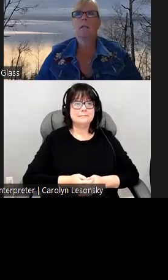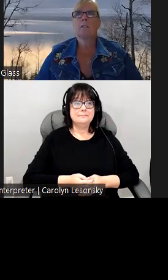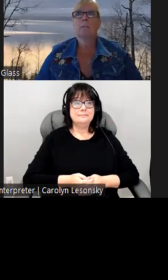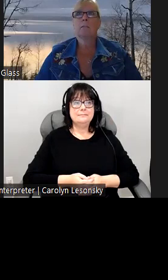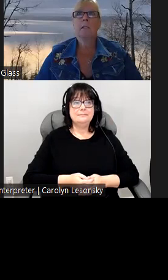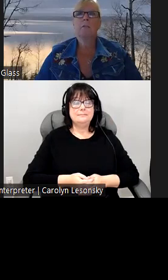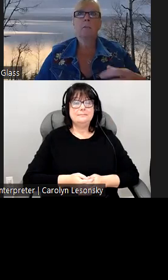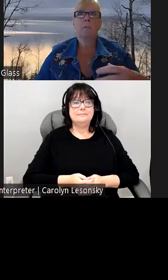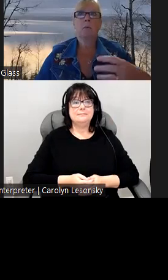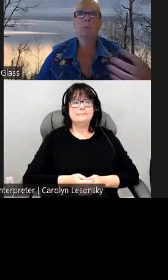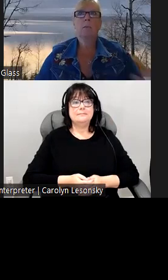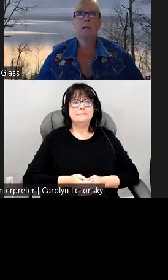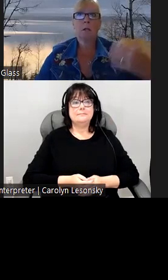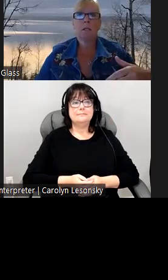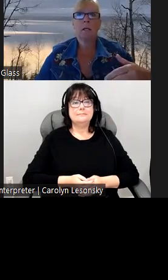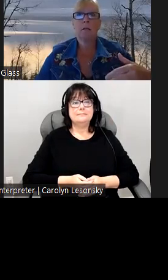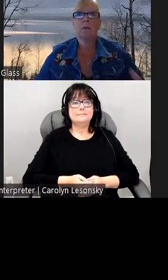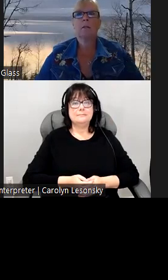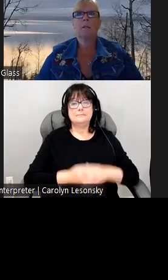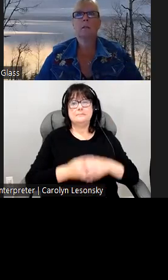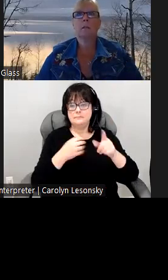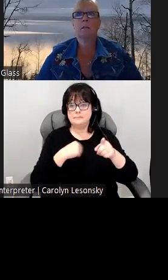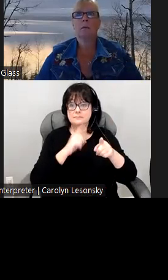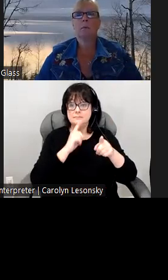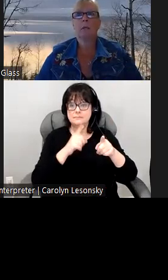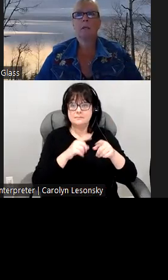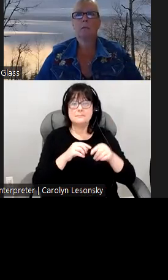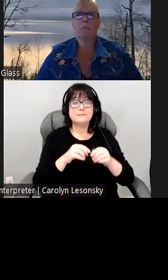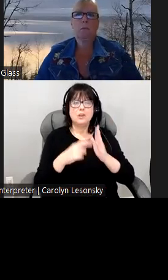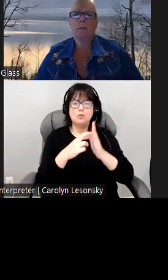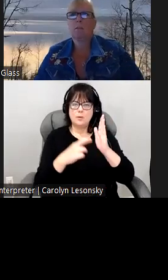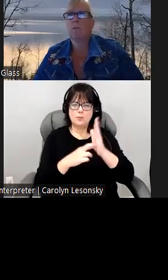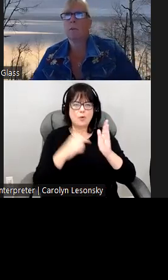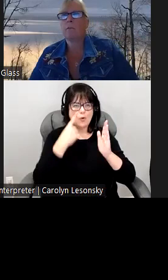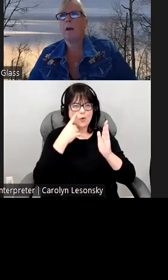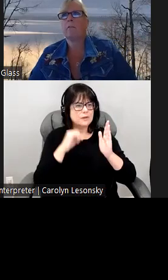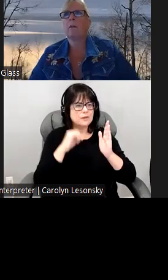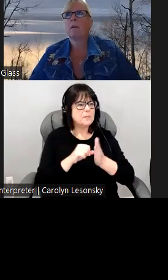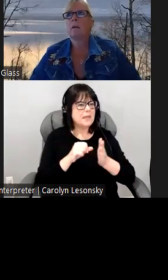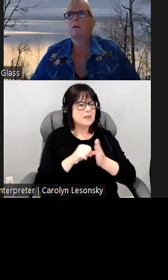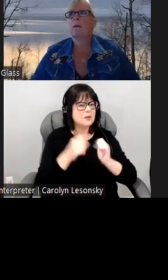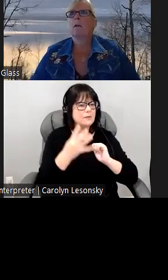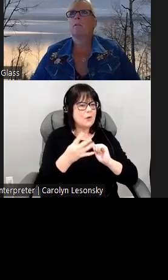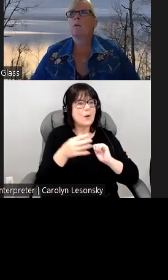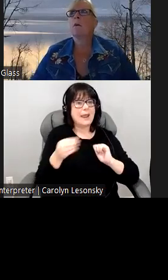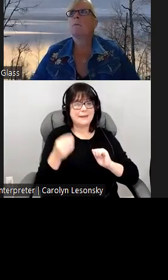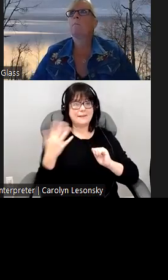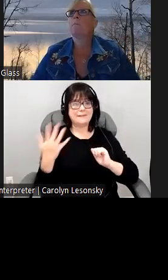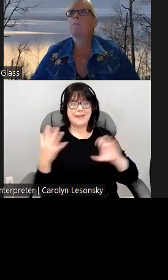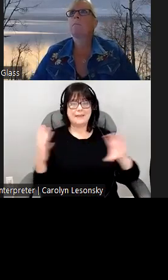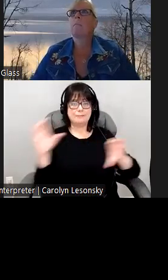This actually bleeds from one page onto the other in the report. I think it's maybe pages 4 and 5.